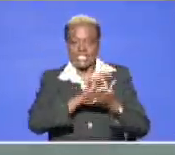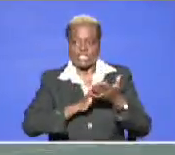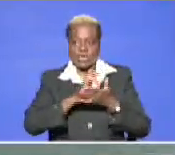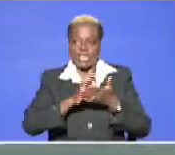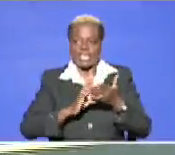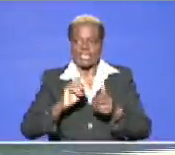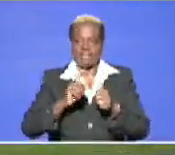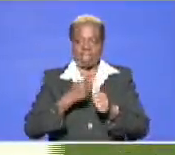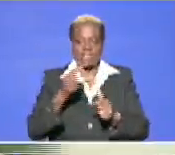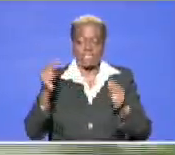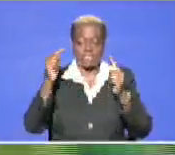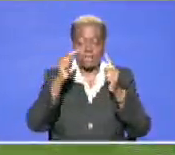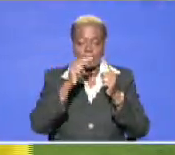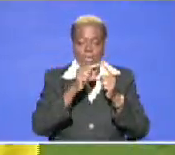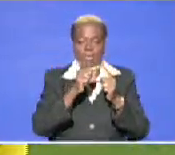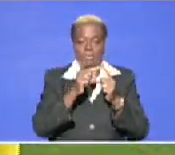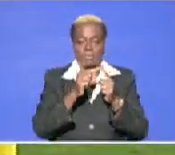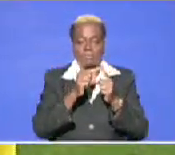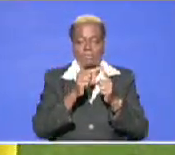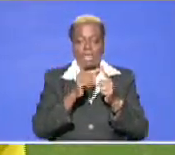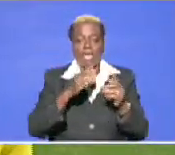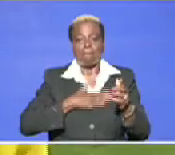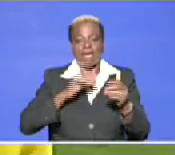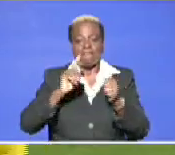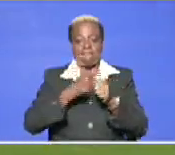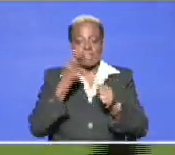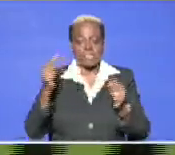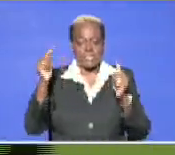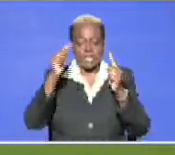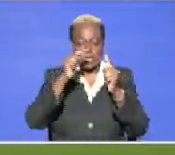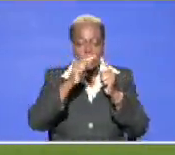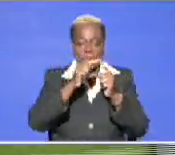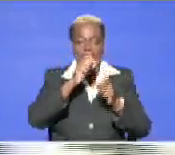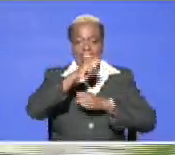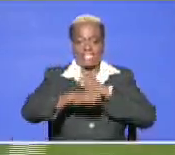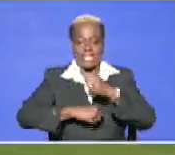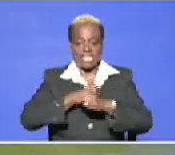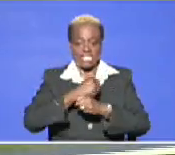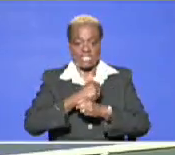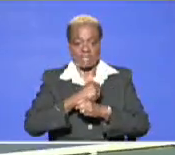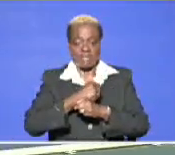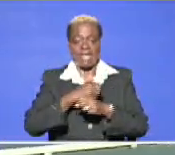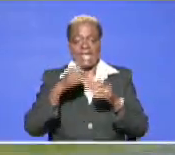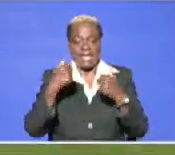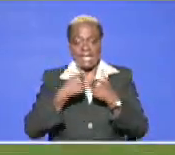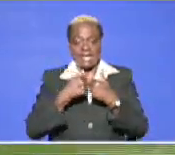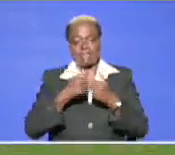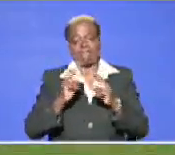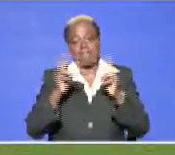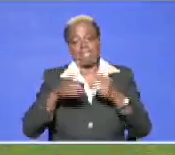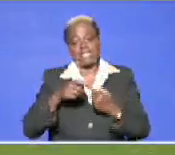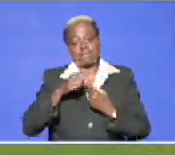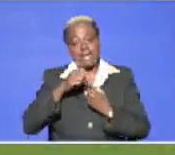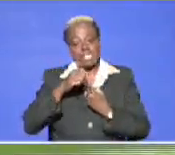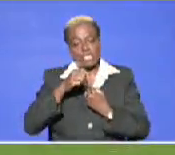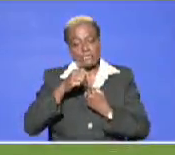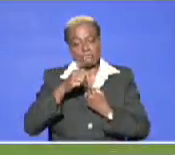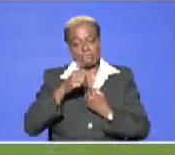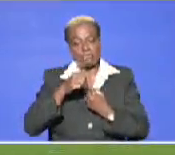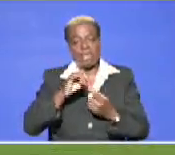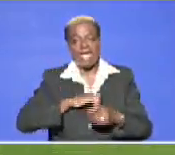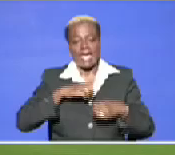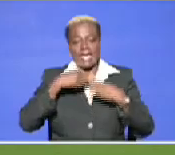he certainly won't forget. My first goal, my first international goal, was really something really special. I dreamt about this day,